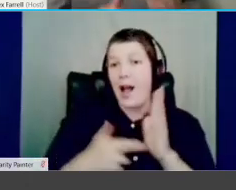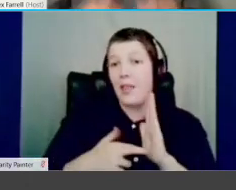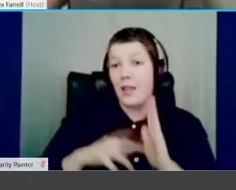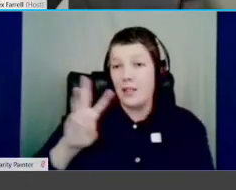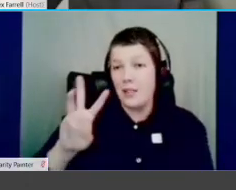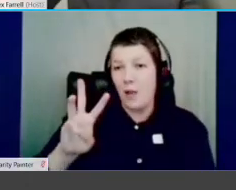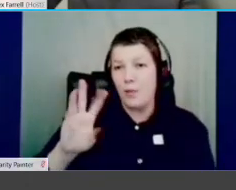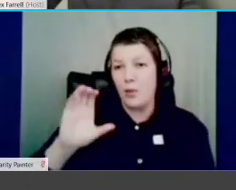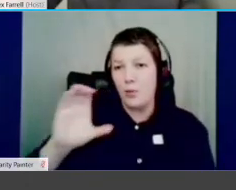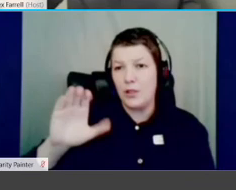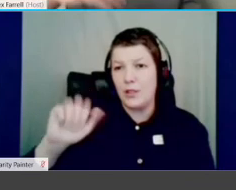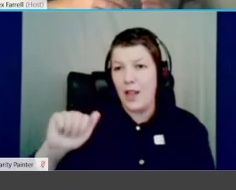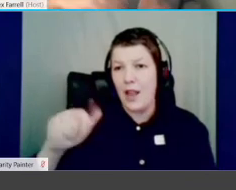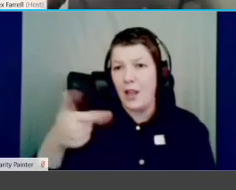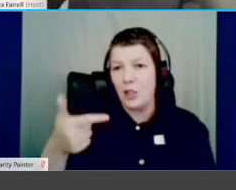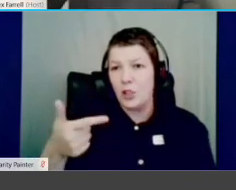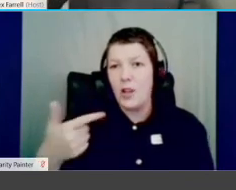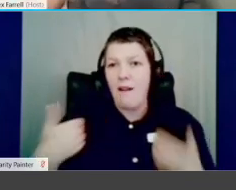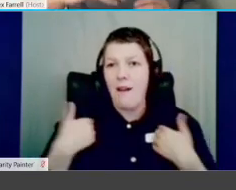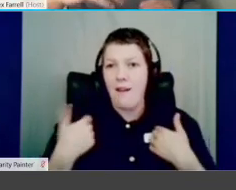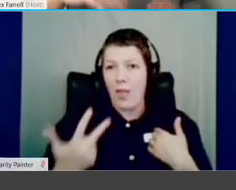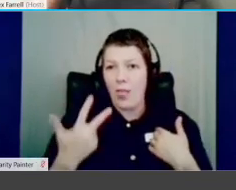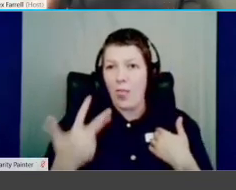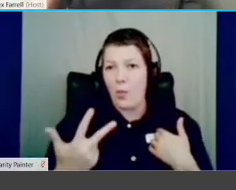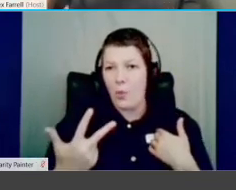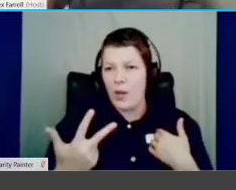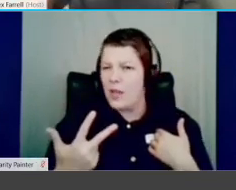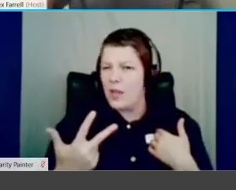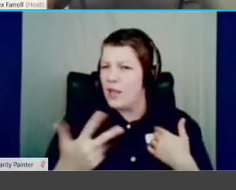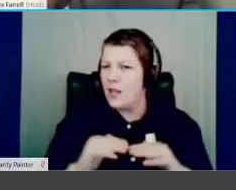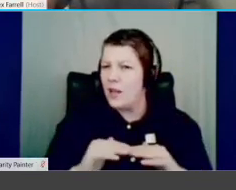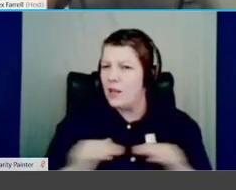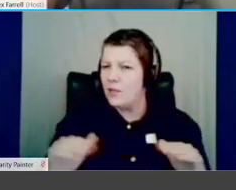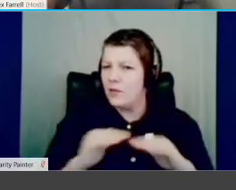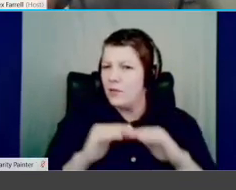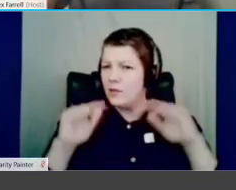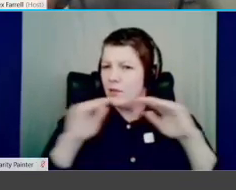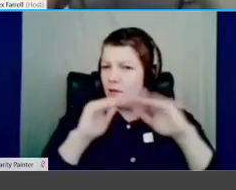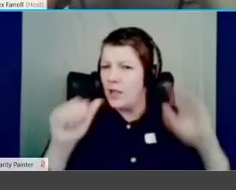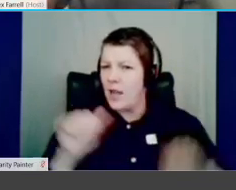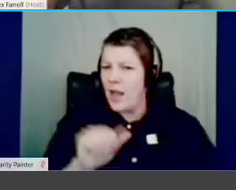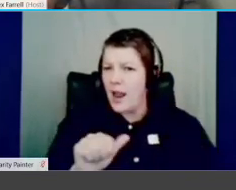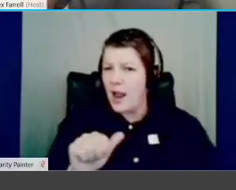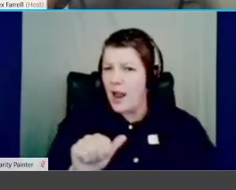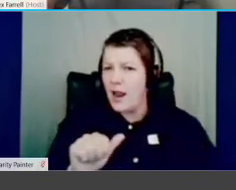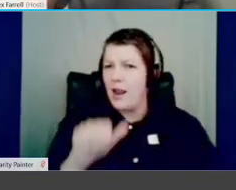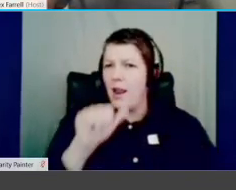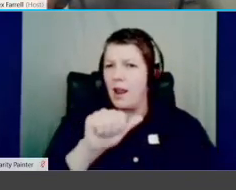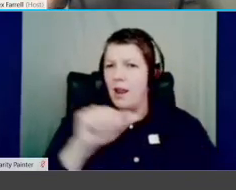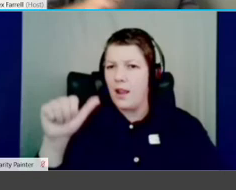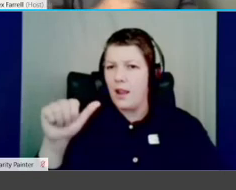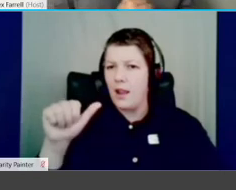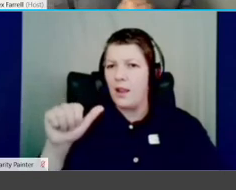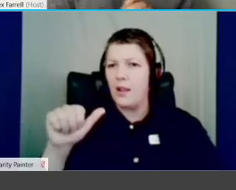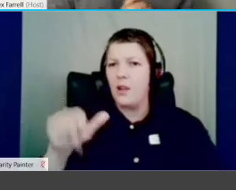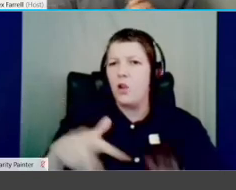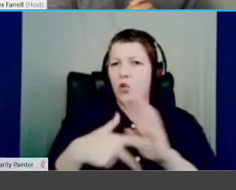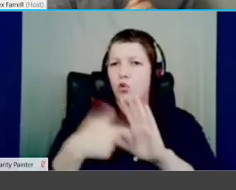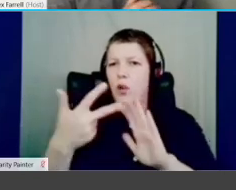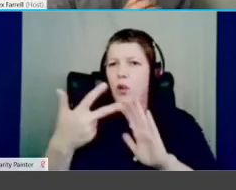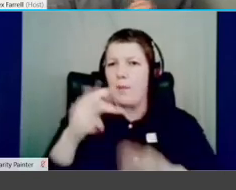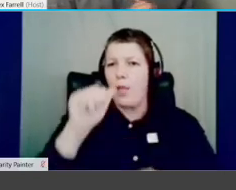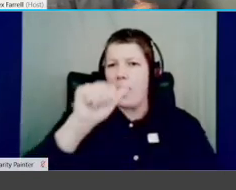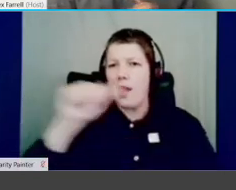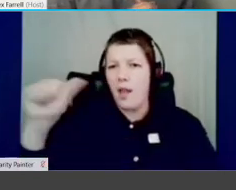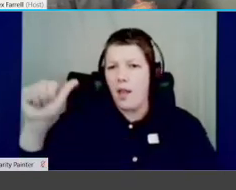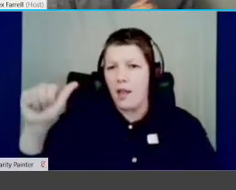usually 3 tiers. If I'm there's single A, double A, triple A. Is that yeah? Correct? Single A,